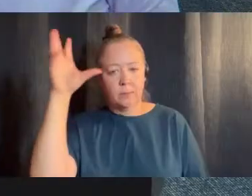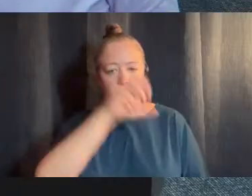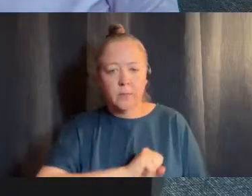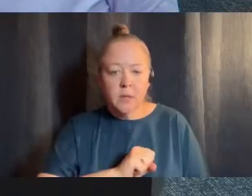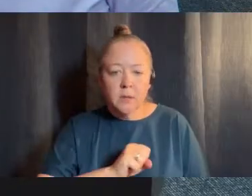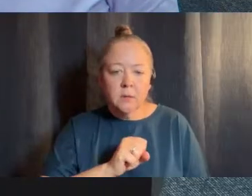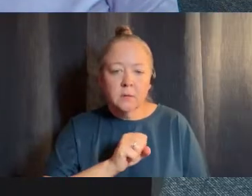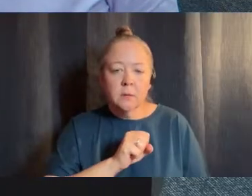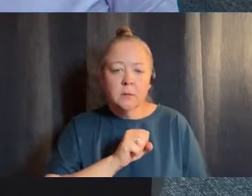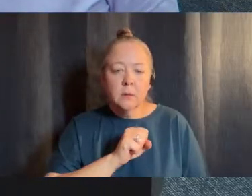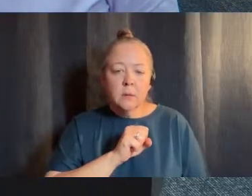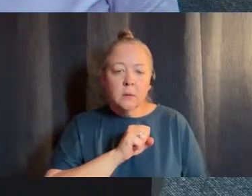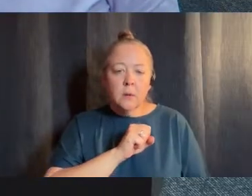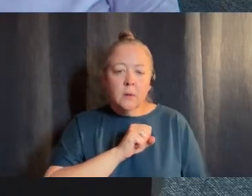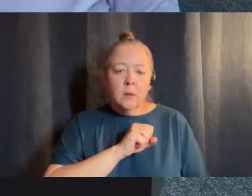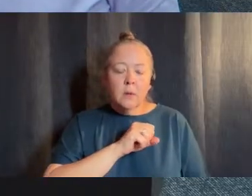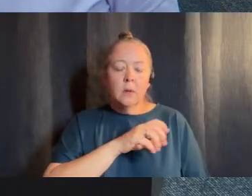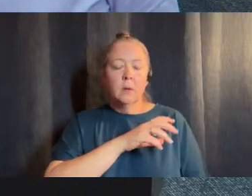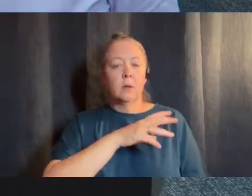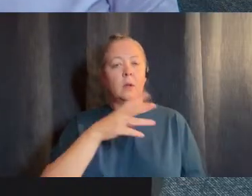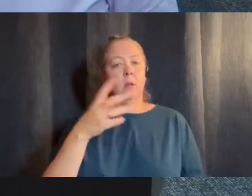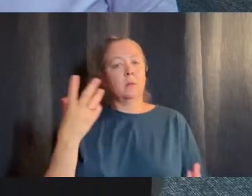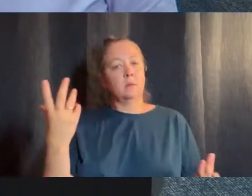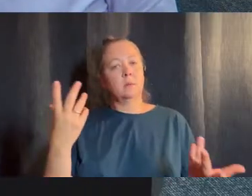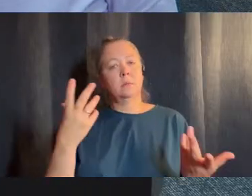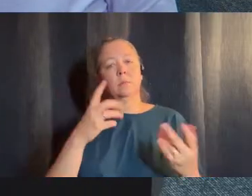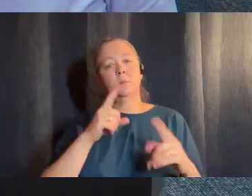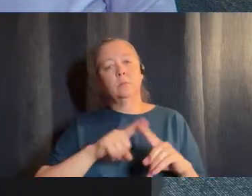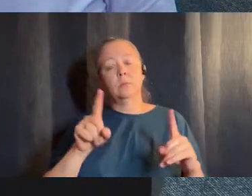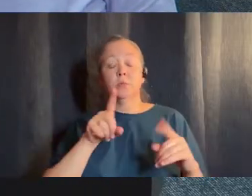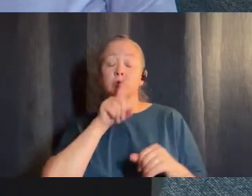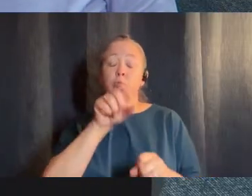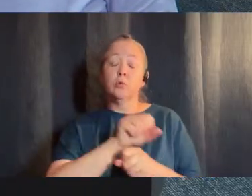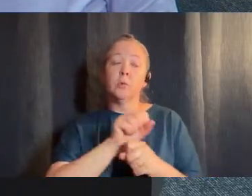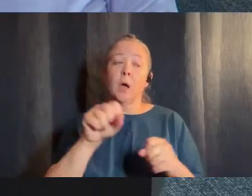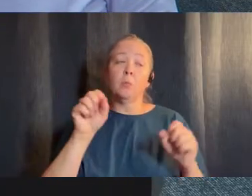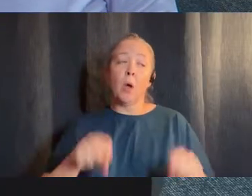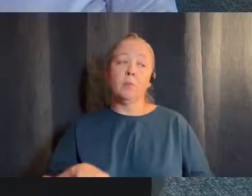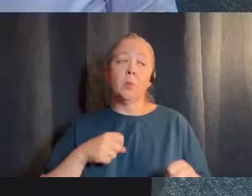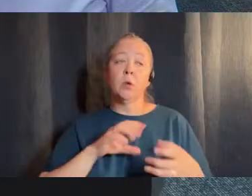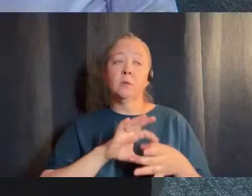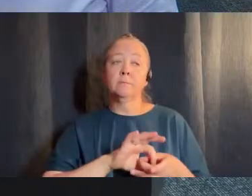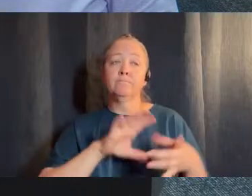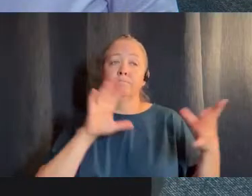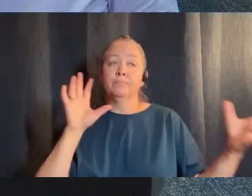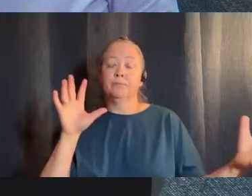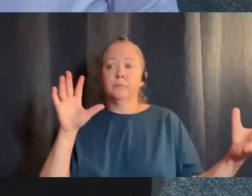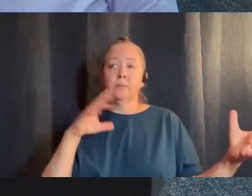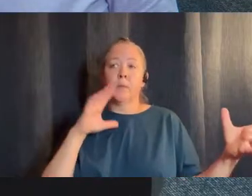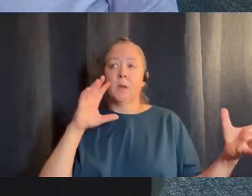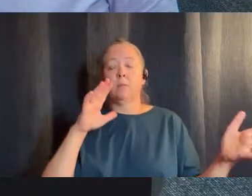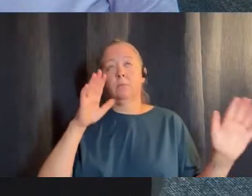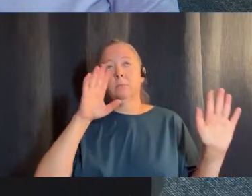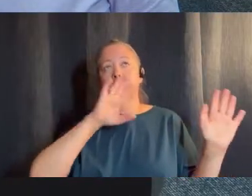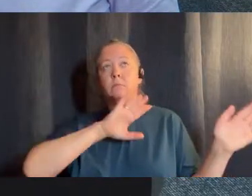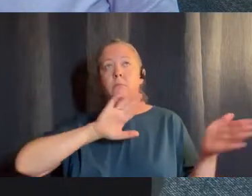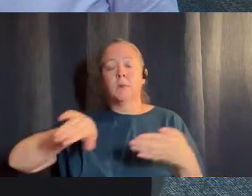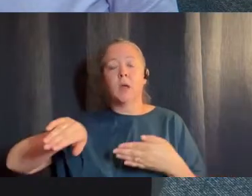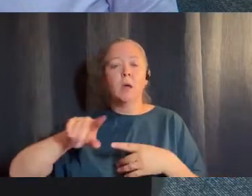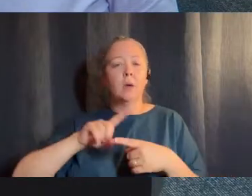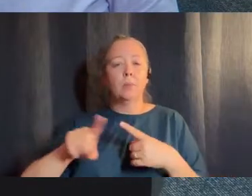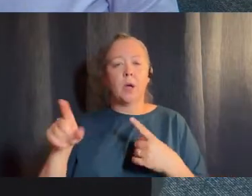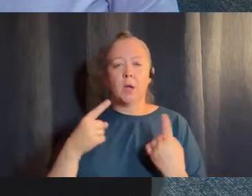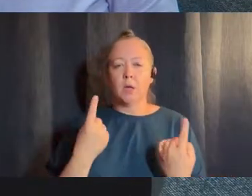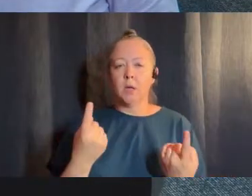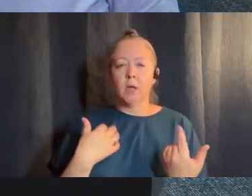The truth is I probably would have let this go and wouldn't have been here tonight if it hadn't been for all of the after-the-fact justifications that